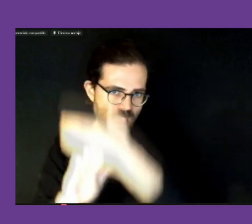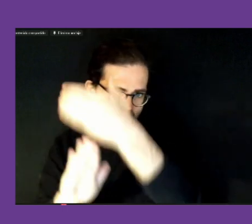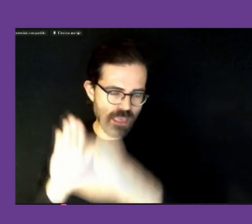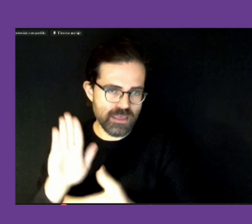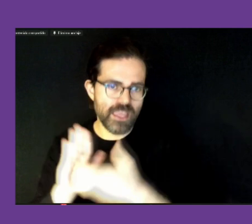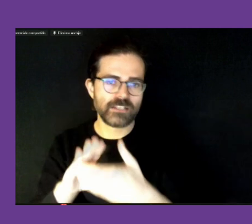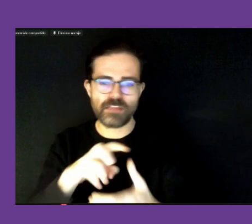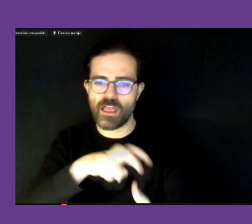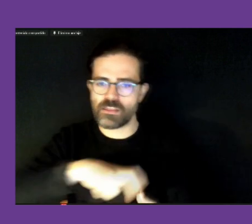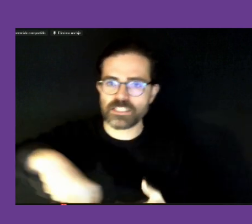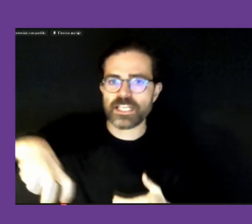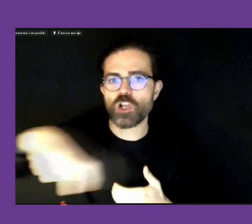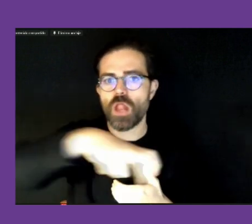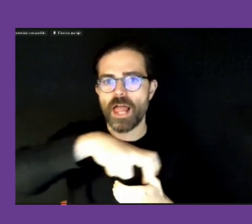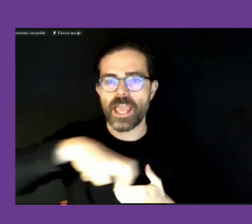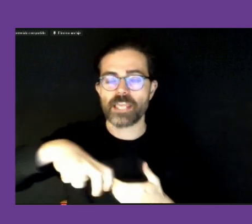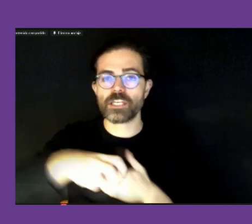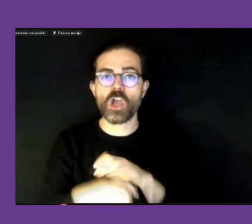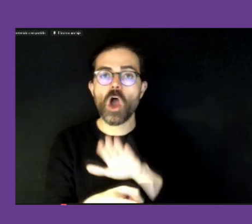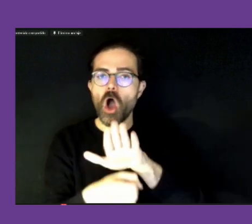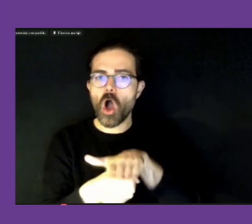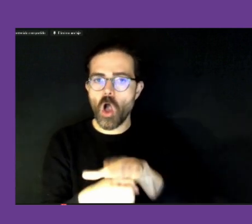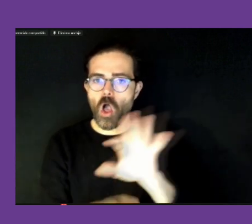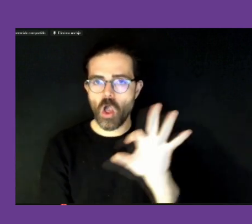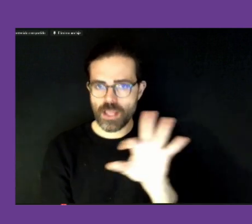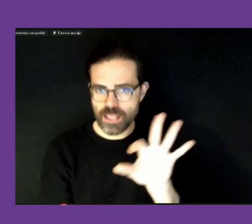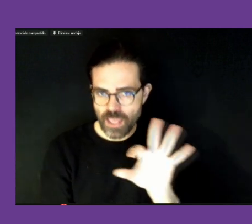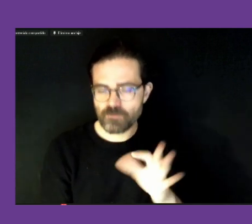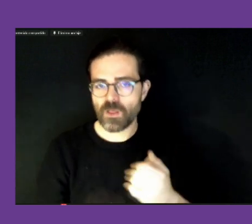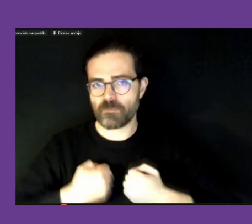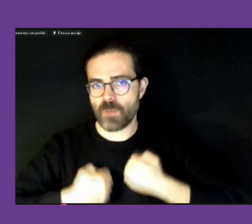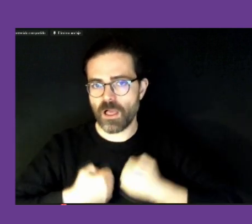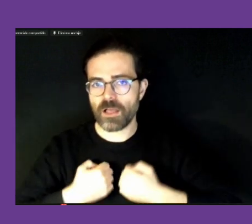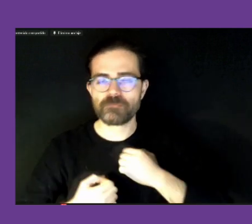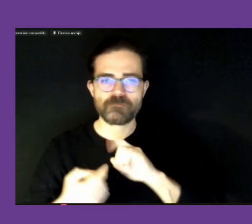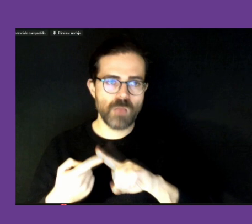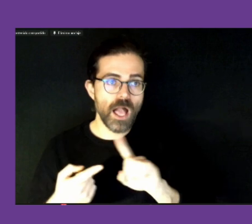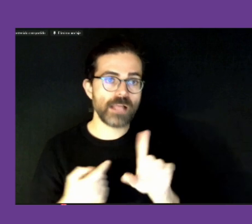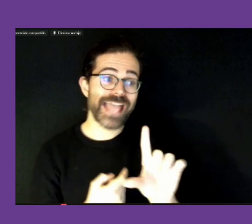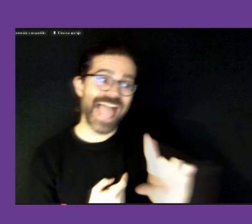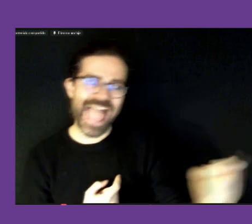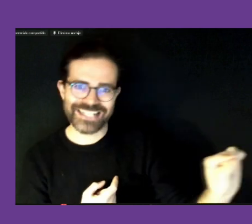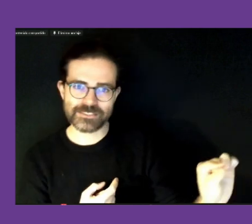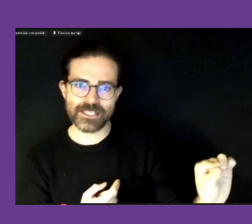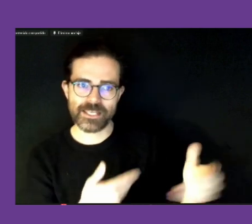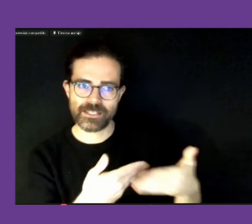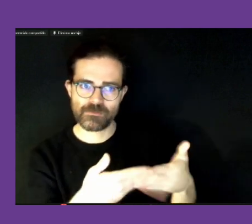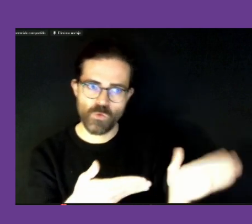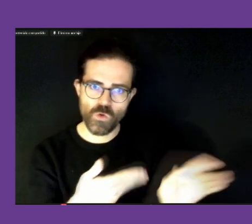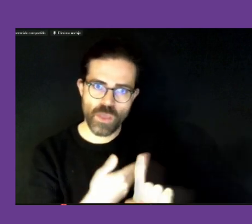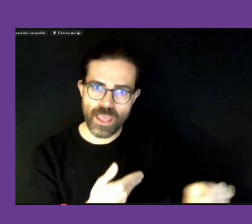circulation, the toilets and sanitary facilities, the exit. So all the key elements of the